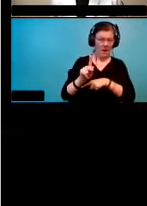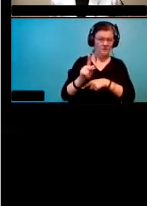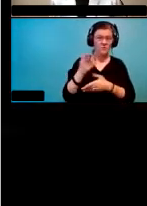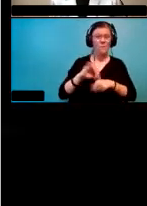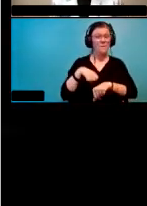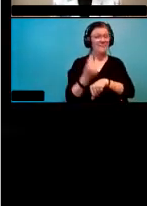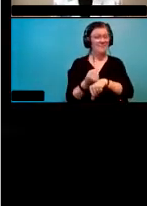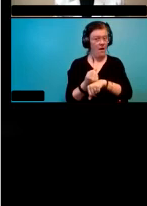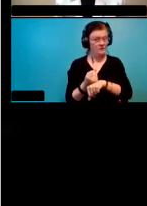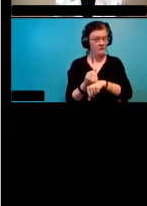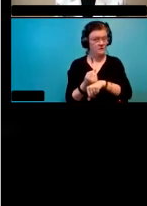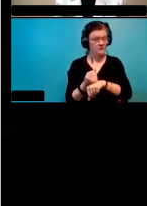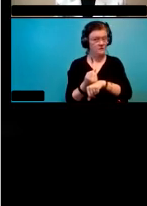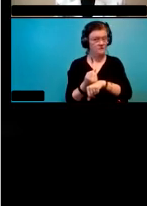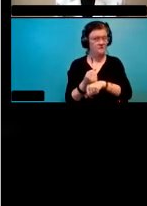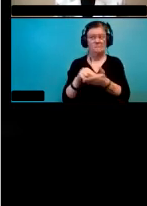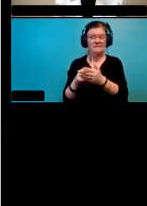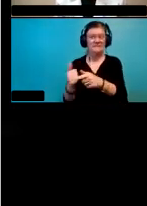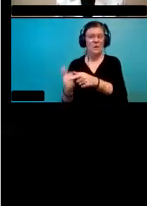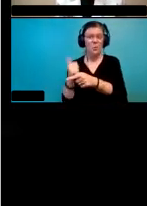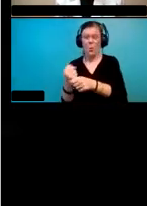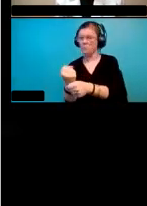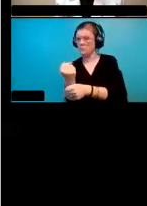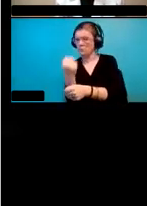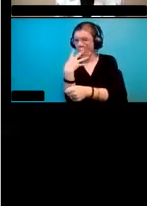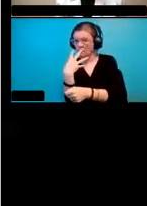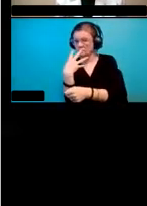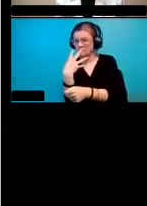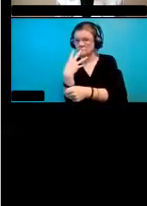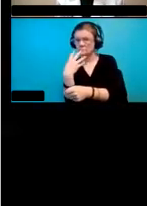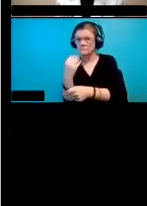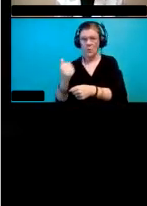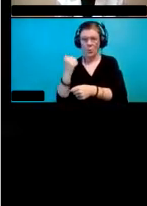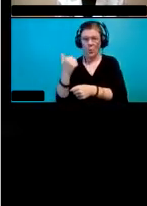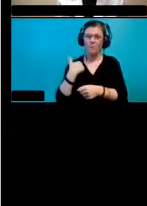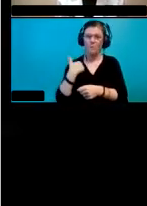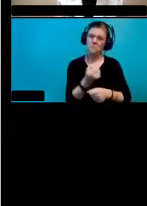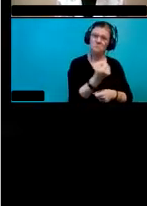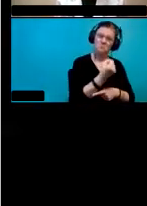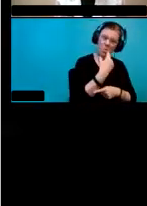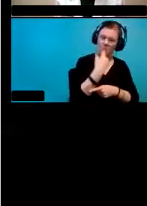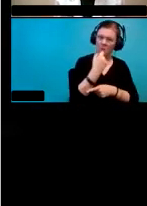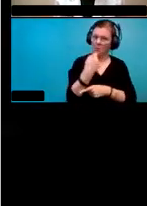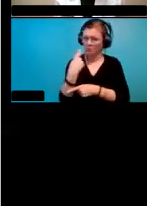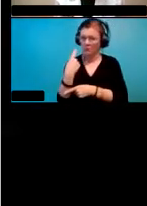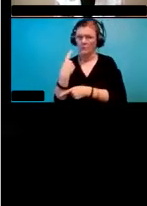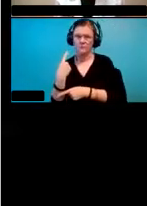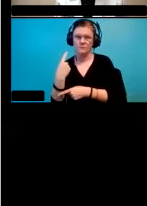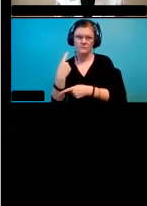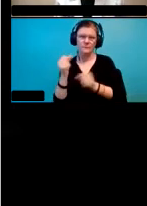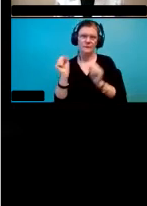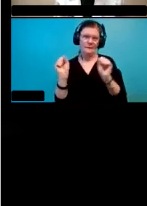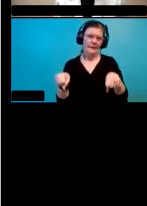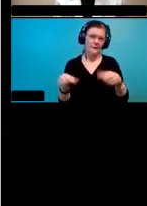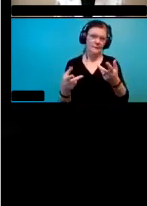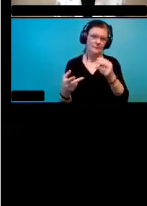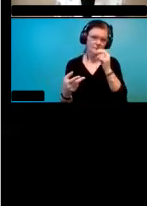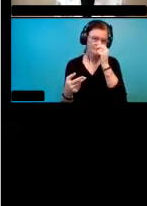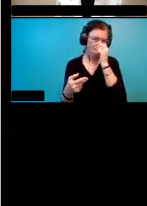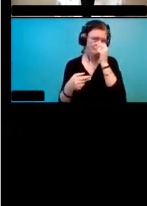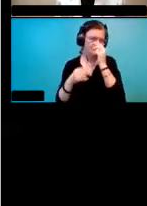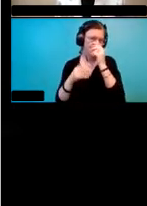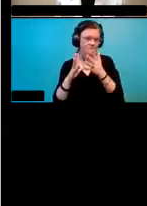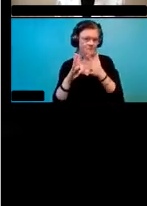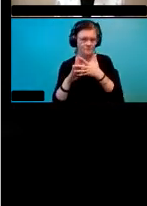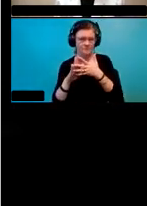pill boxes so that it's regulated when those medications are available to people, so there's no medication errors.